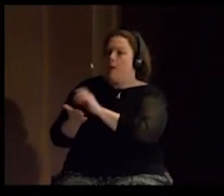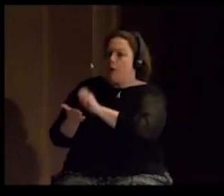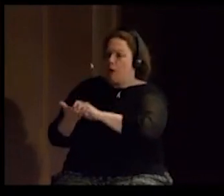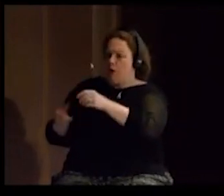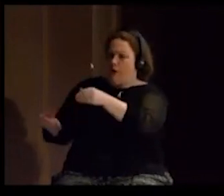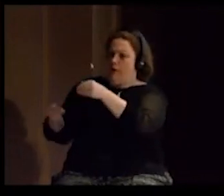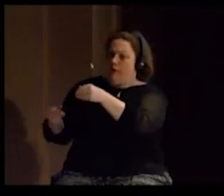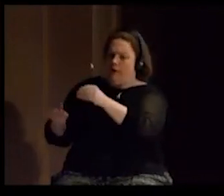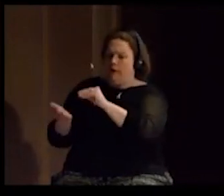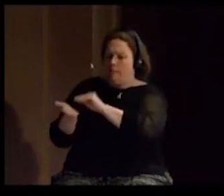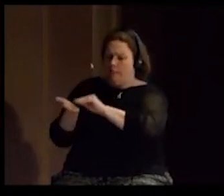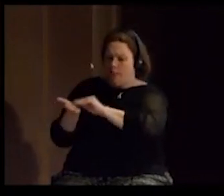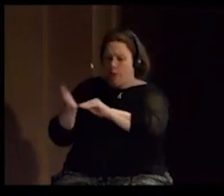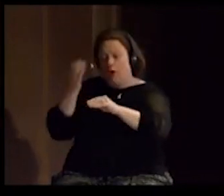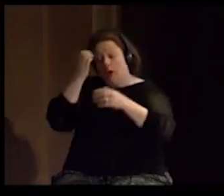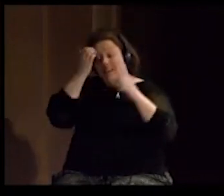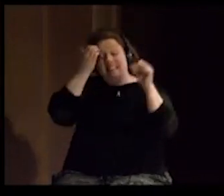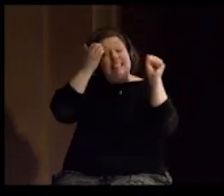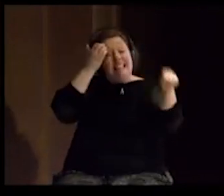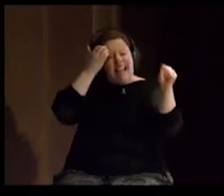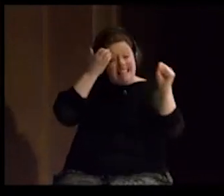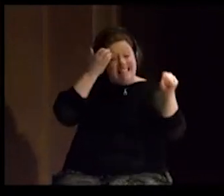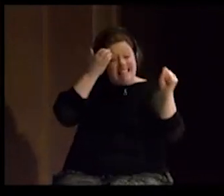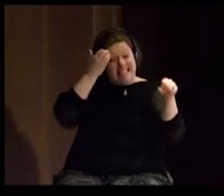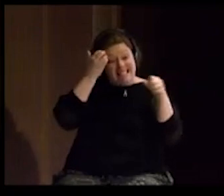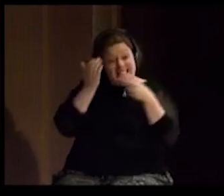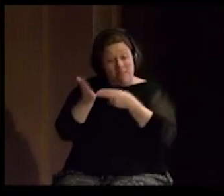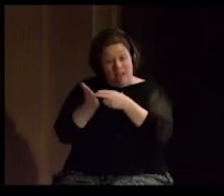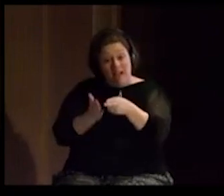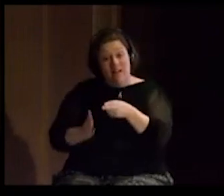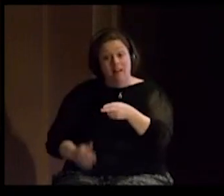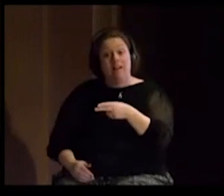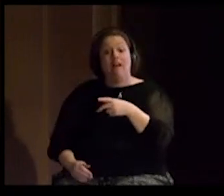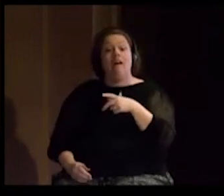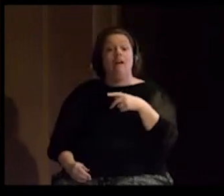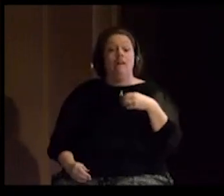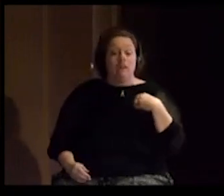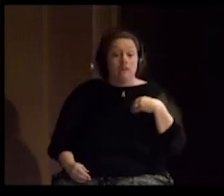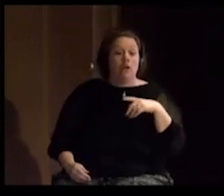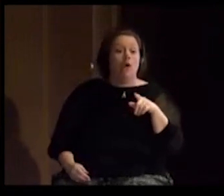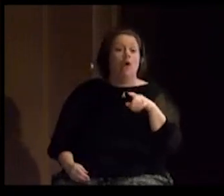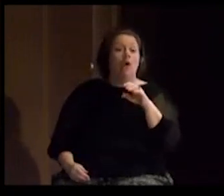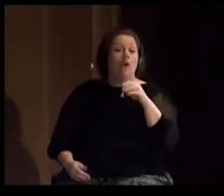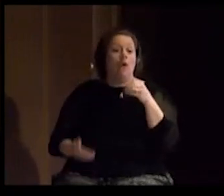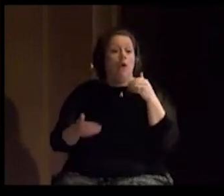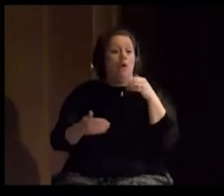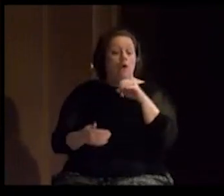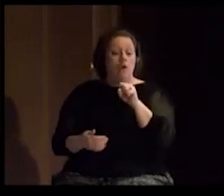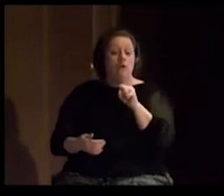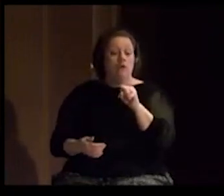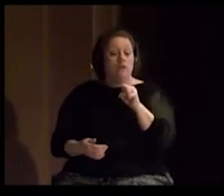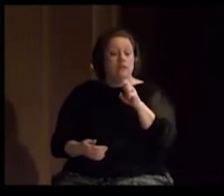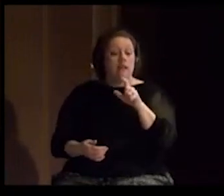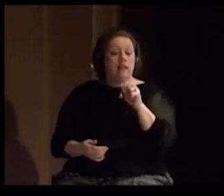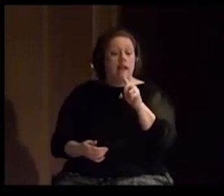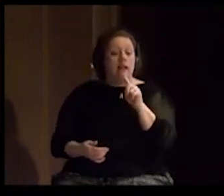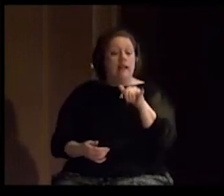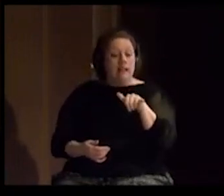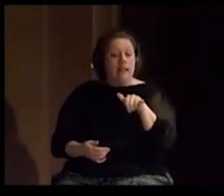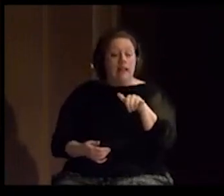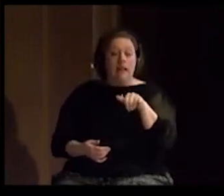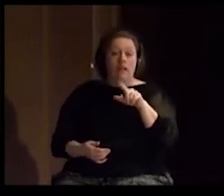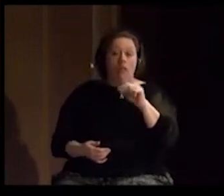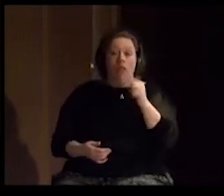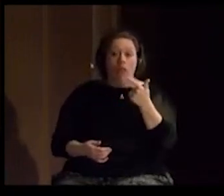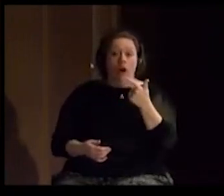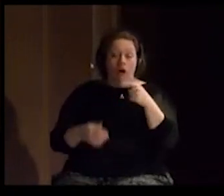Yes, but to be honest, so we deployed salinity loggers right next to the coral. Even though they're only growing in 3-4 feet of water,